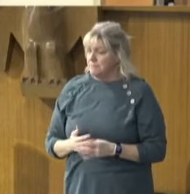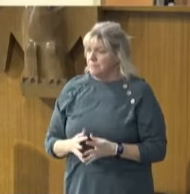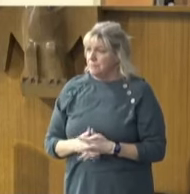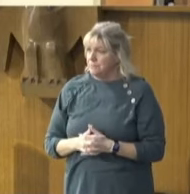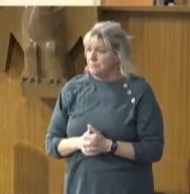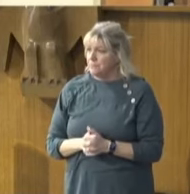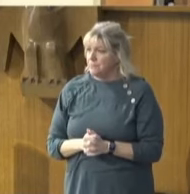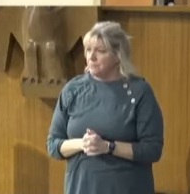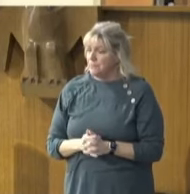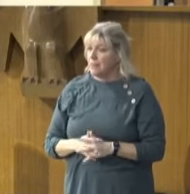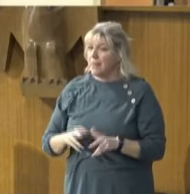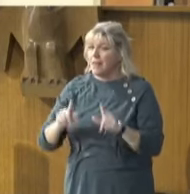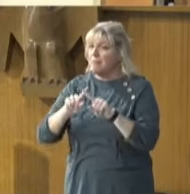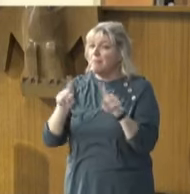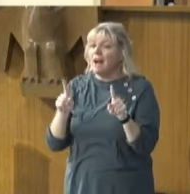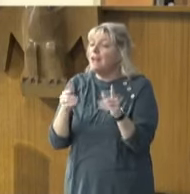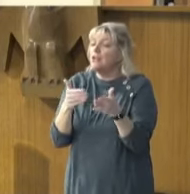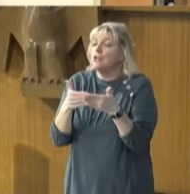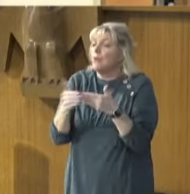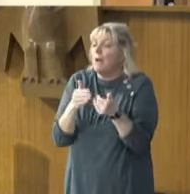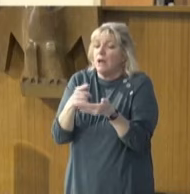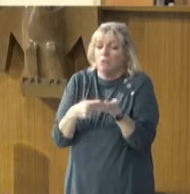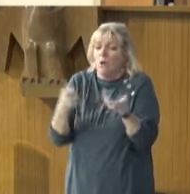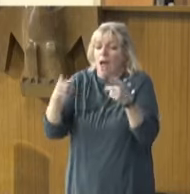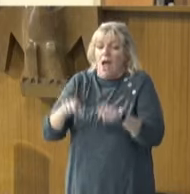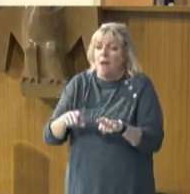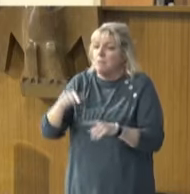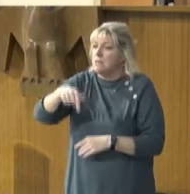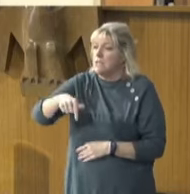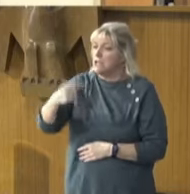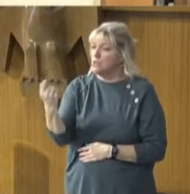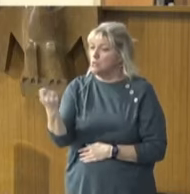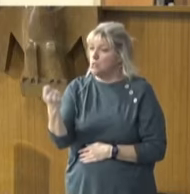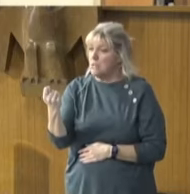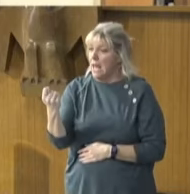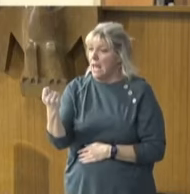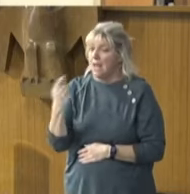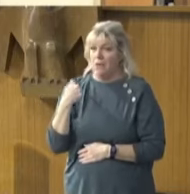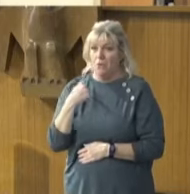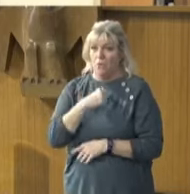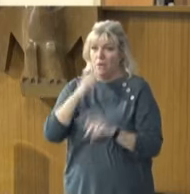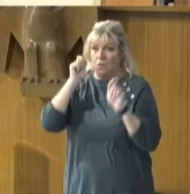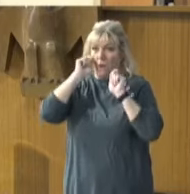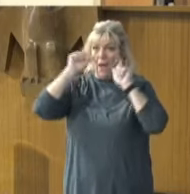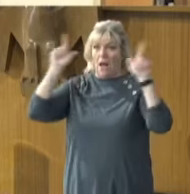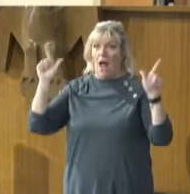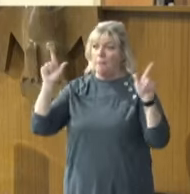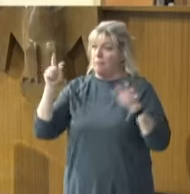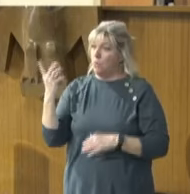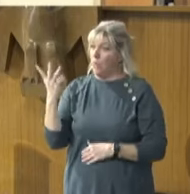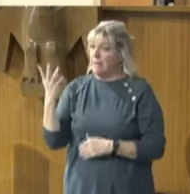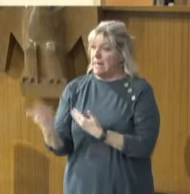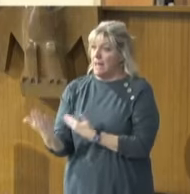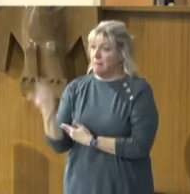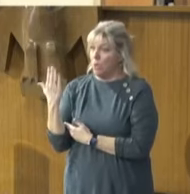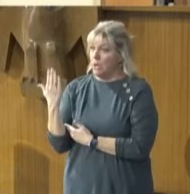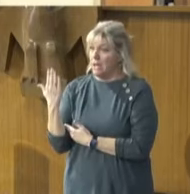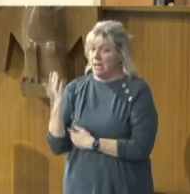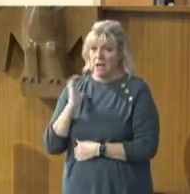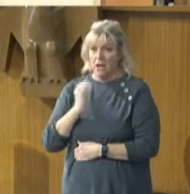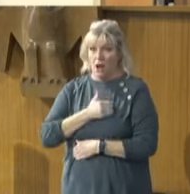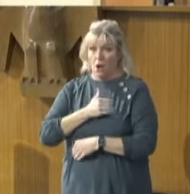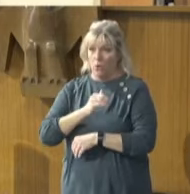But no matter what happens on Tuesday, when we wake up on Wednesday morning, the work of the